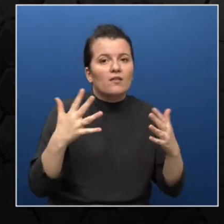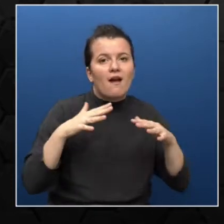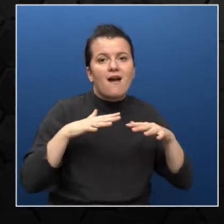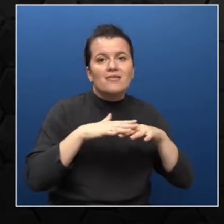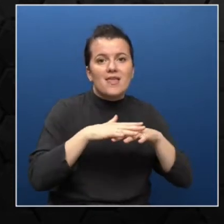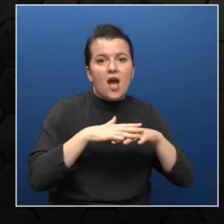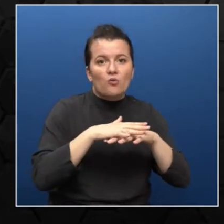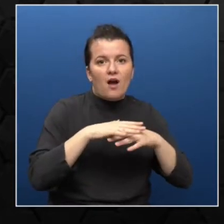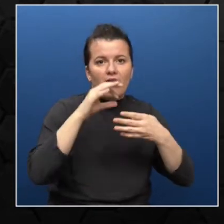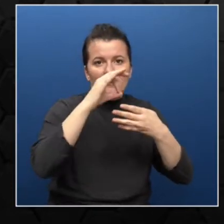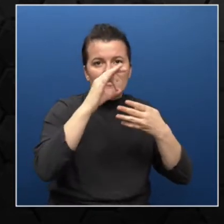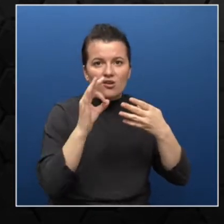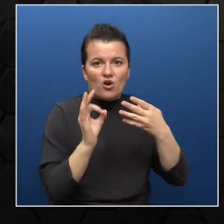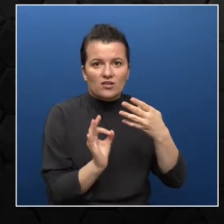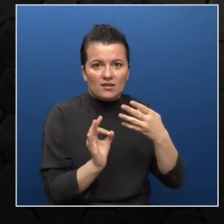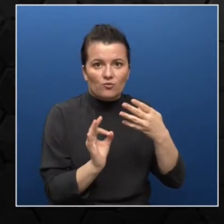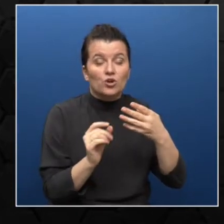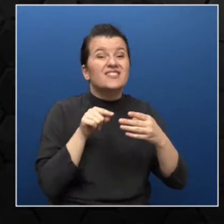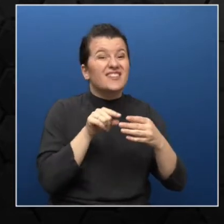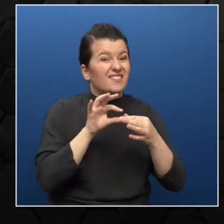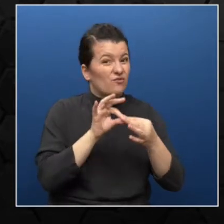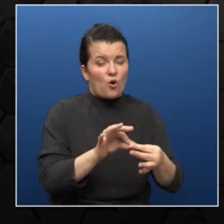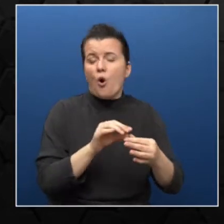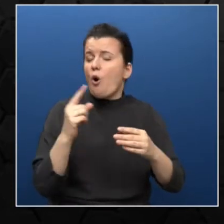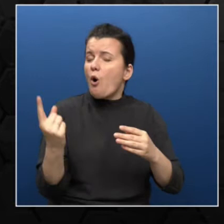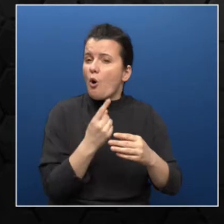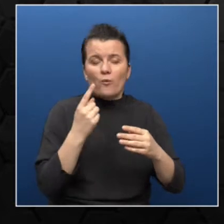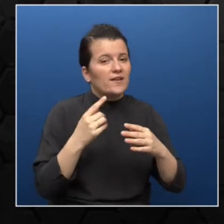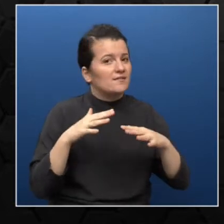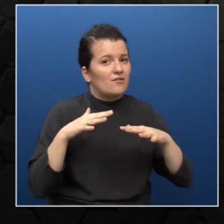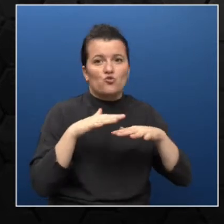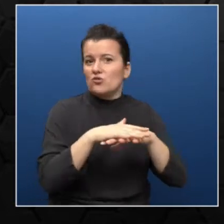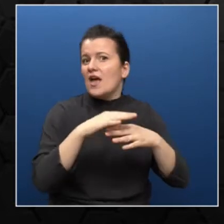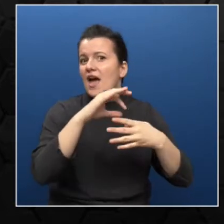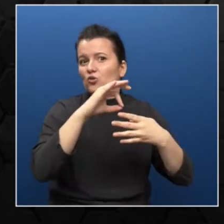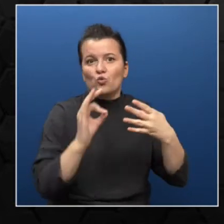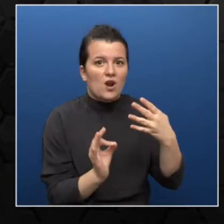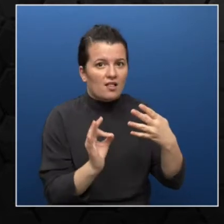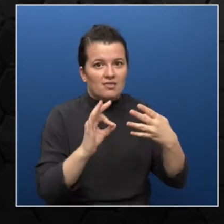We require always on neural networks into our edge devices.